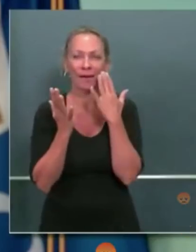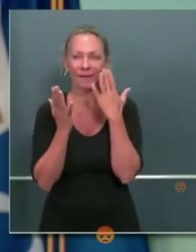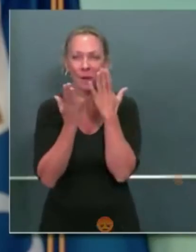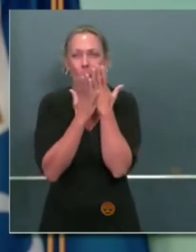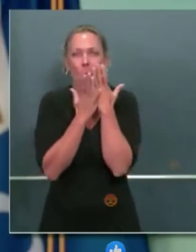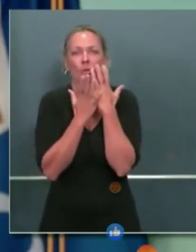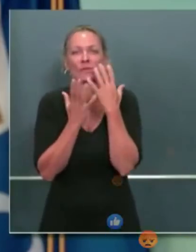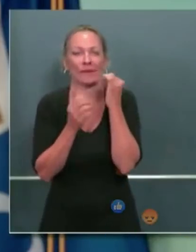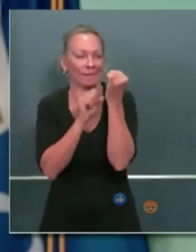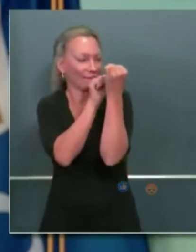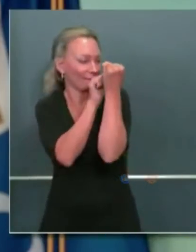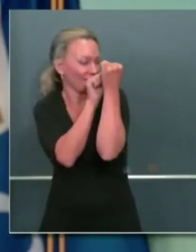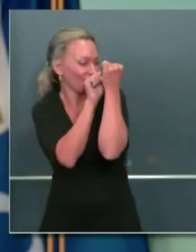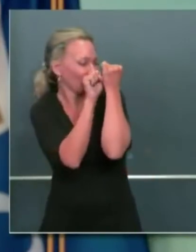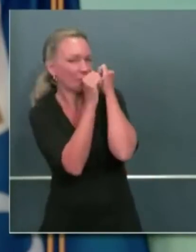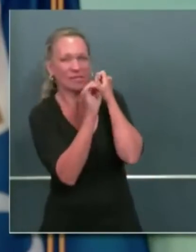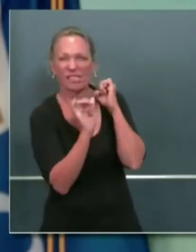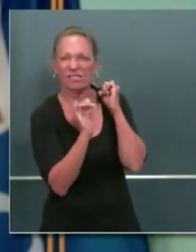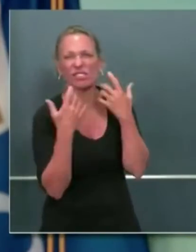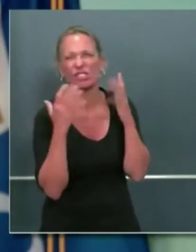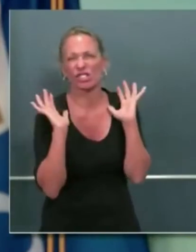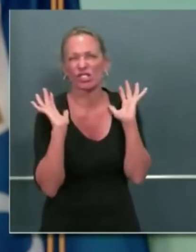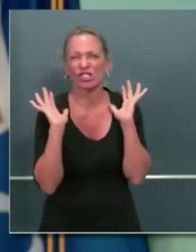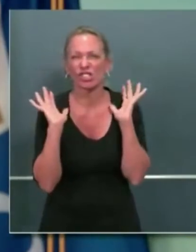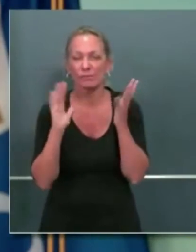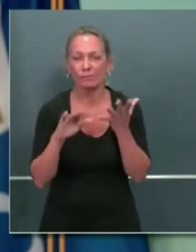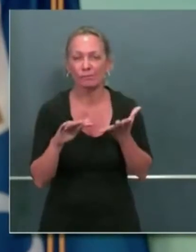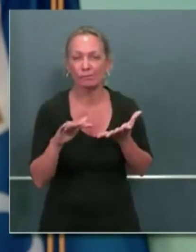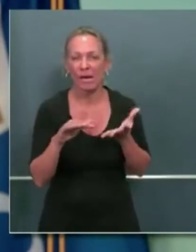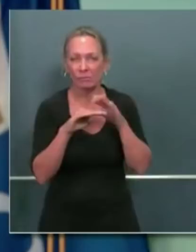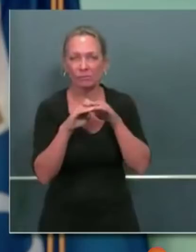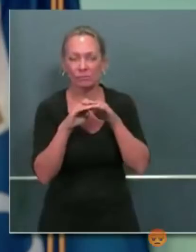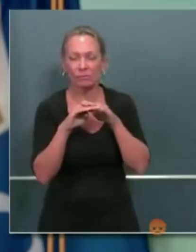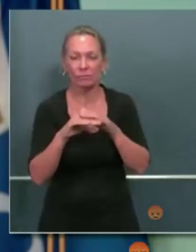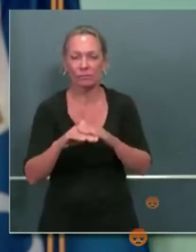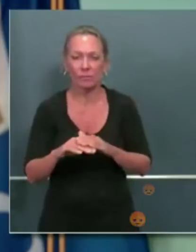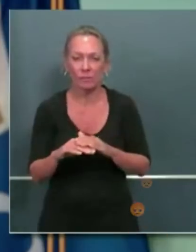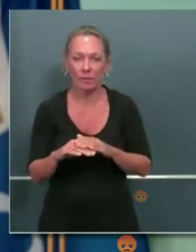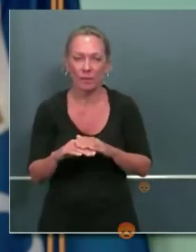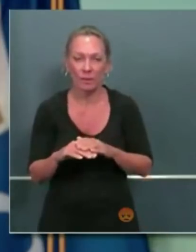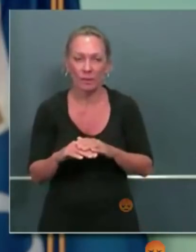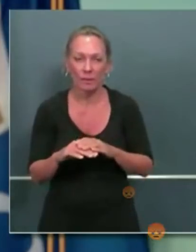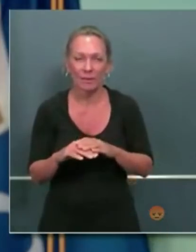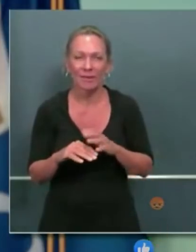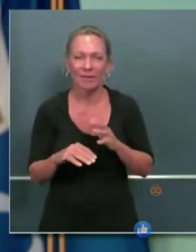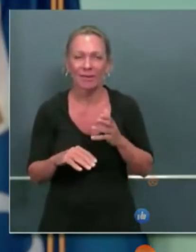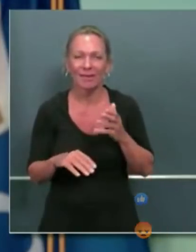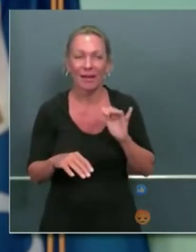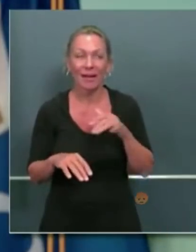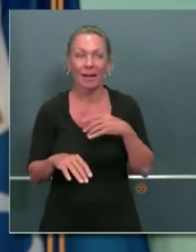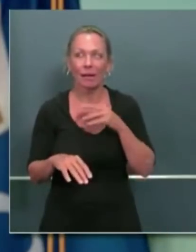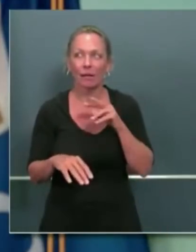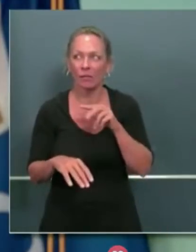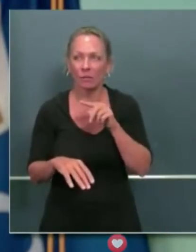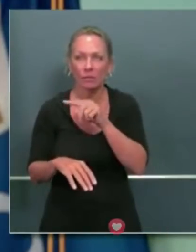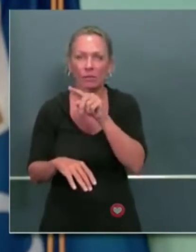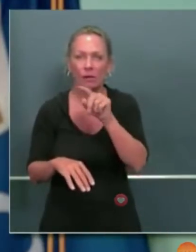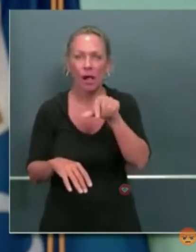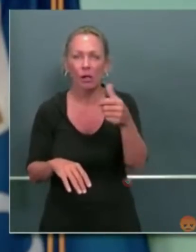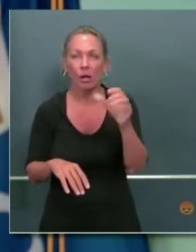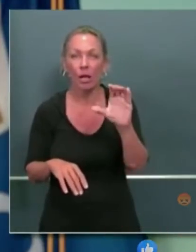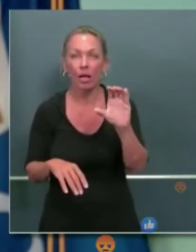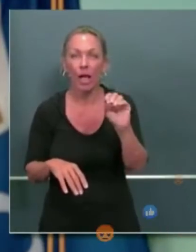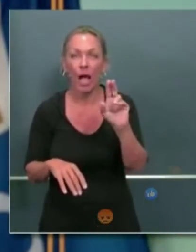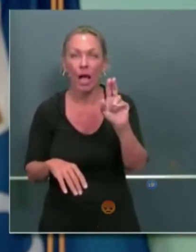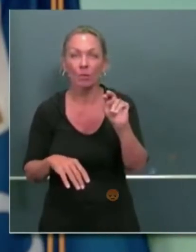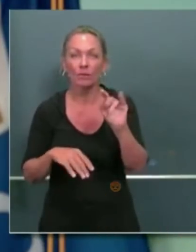to chật other chội trong people. đó gặp nhau lúc We're đó seeing that bỏ in other cái countries. You khẩu saw, for trang ra. example, in South Korea, some infamous examples in South Korea as they